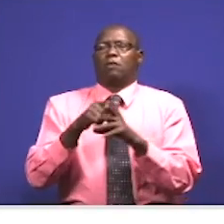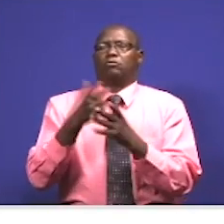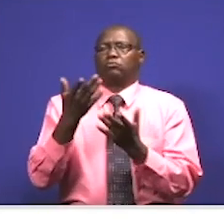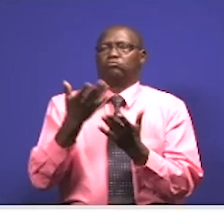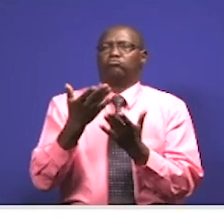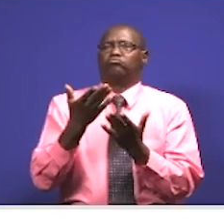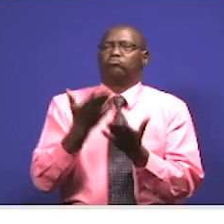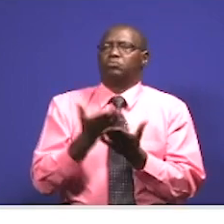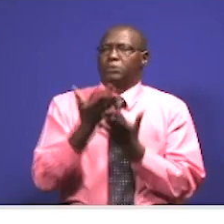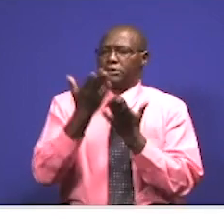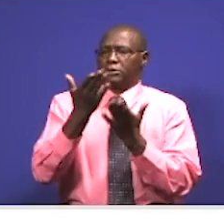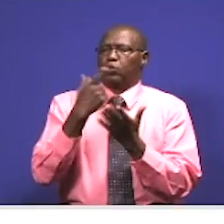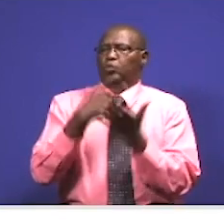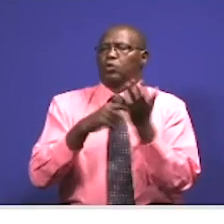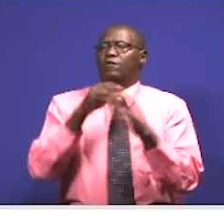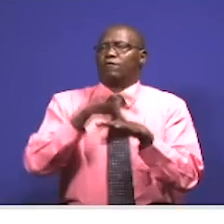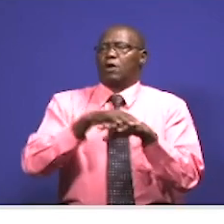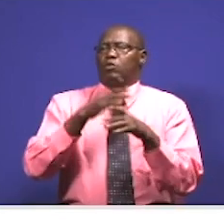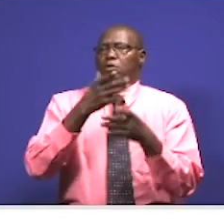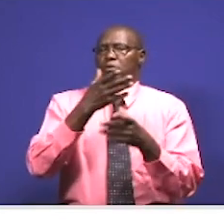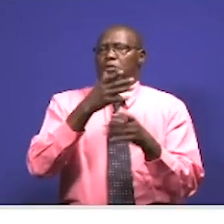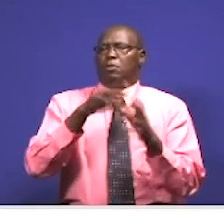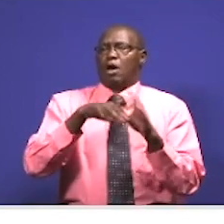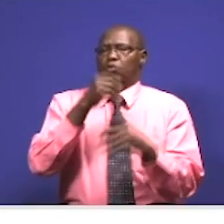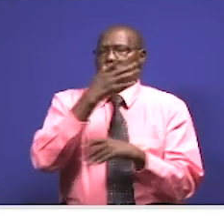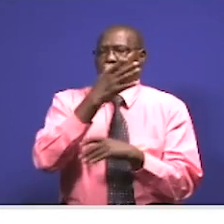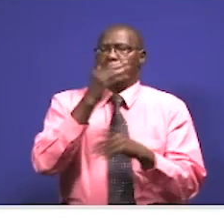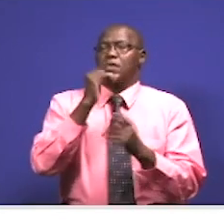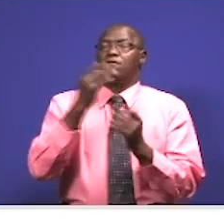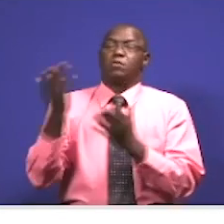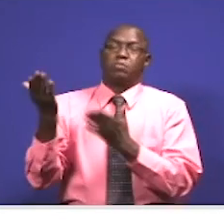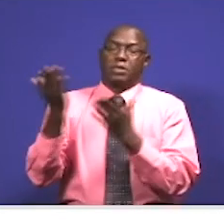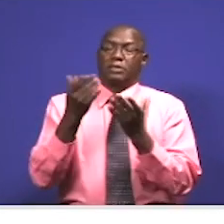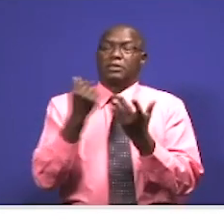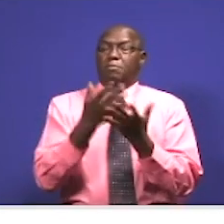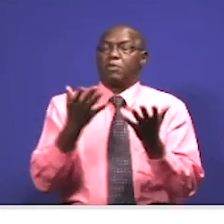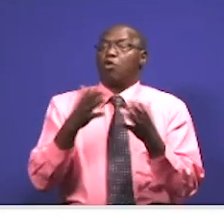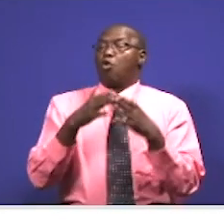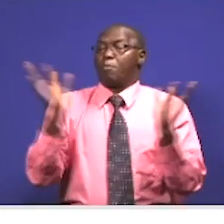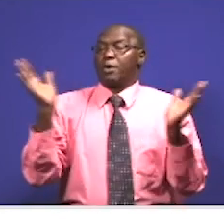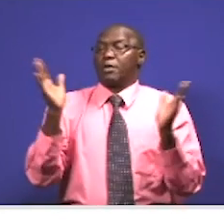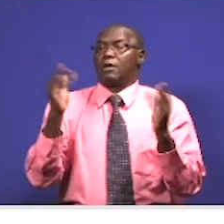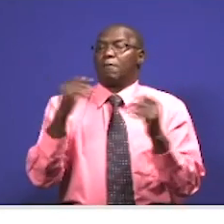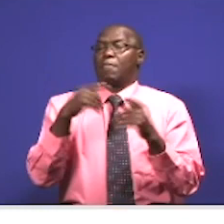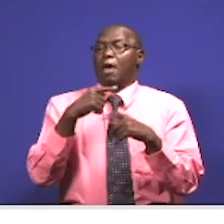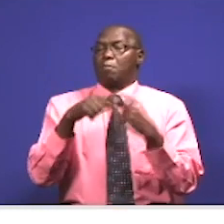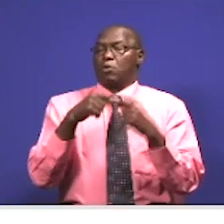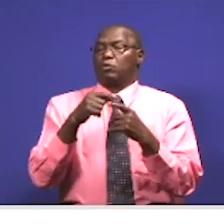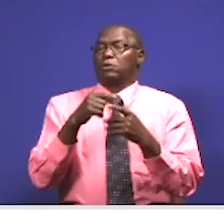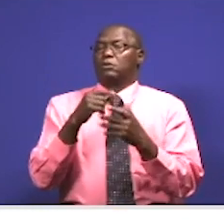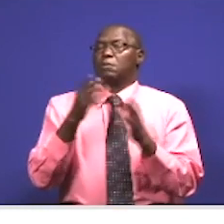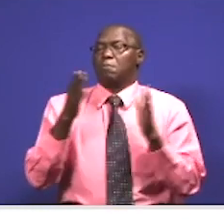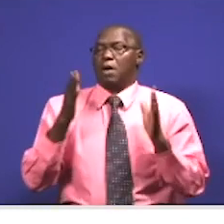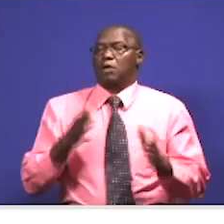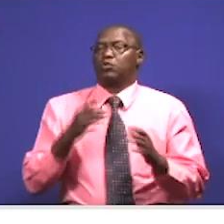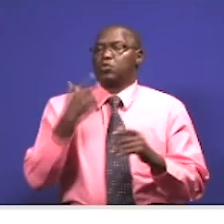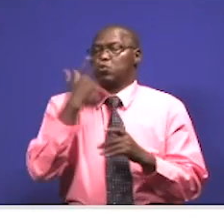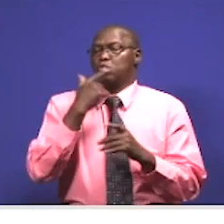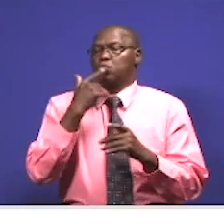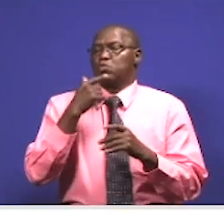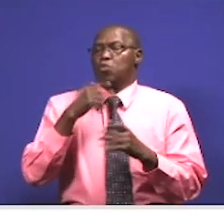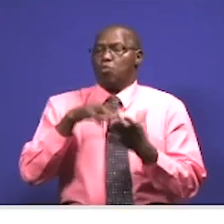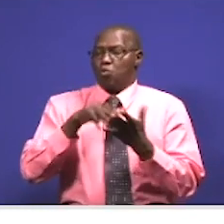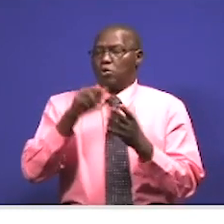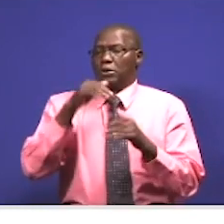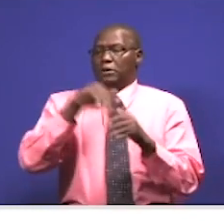out. It's also a risk, because if they bring something into the open about a person who was walking in darkness, that